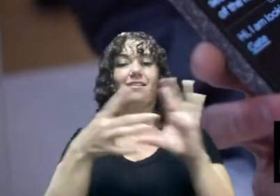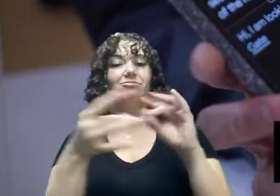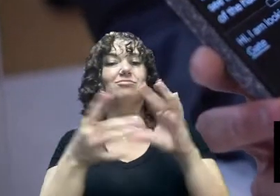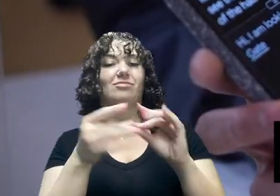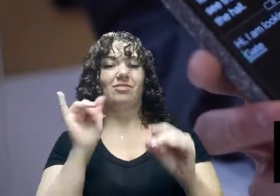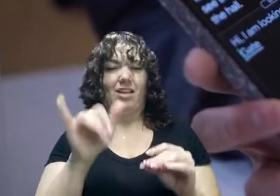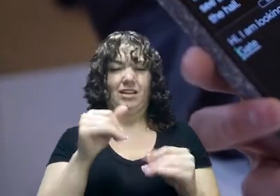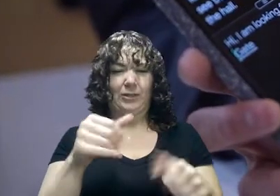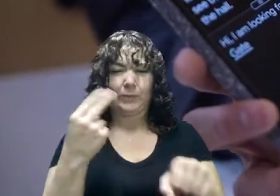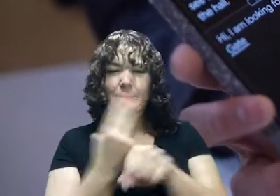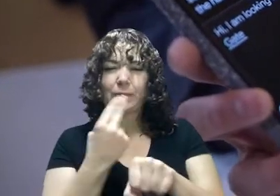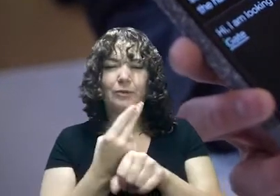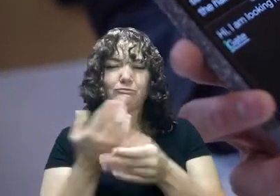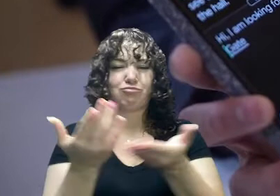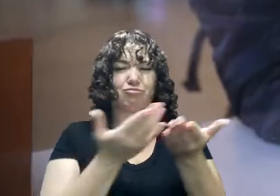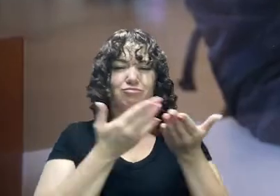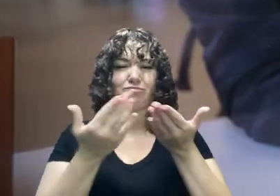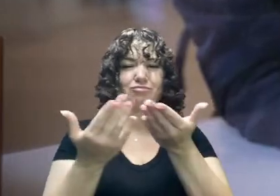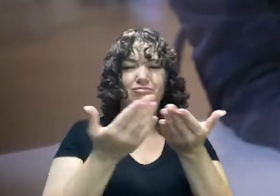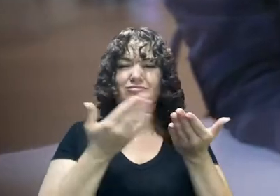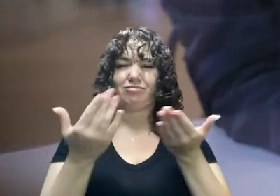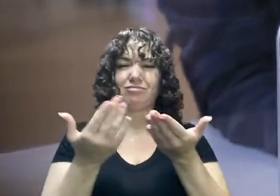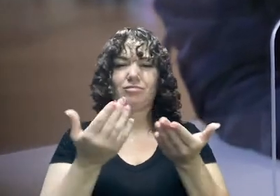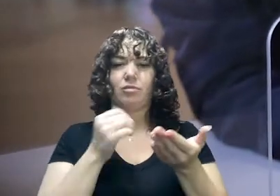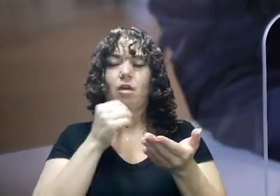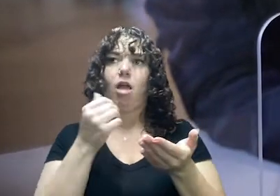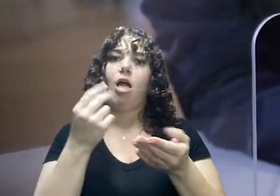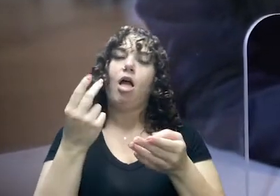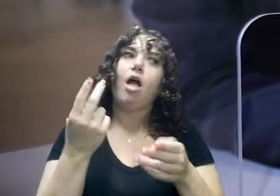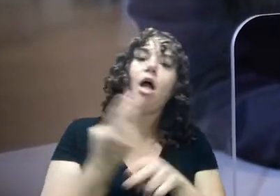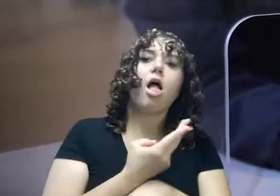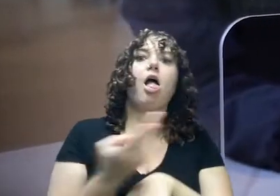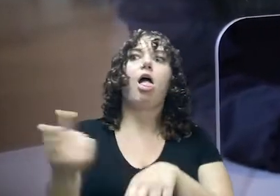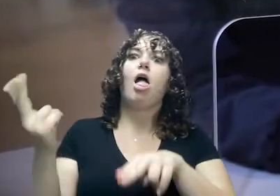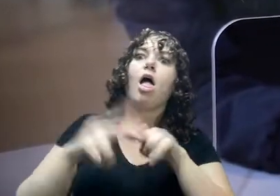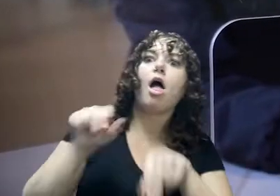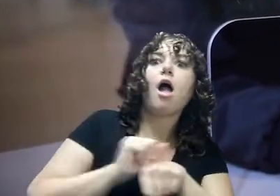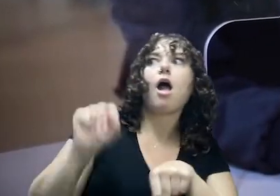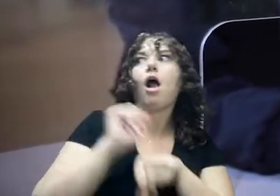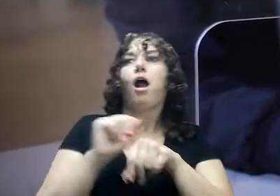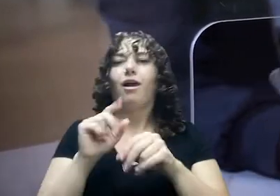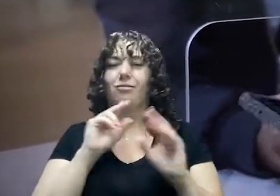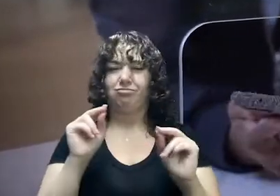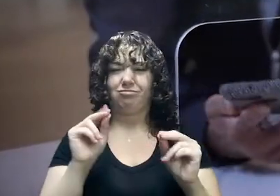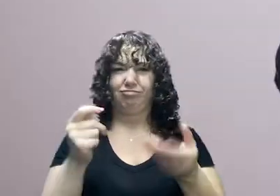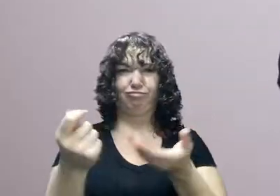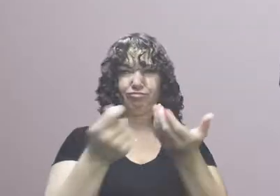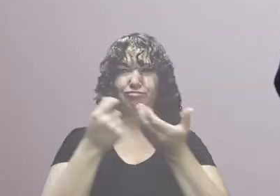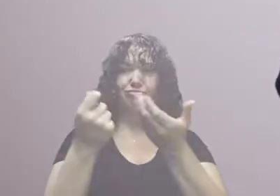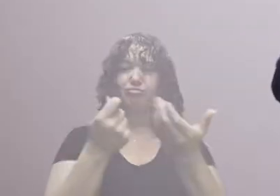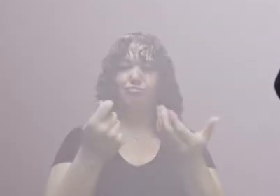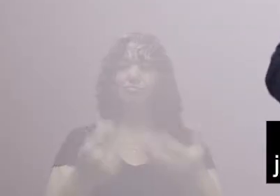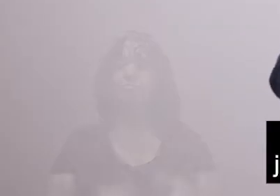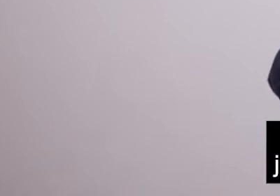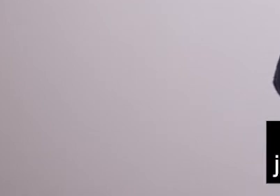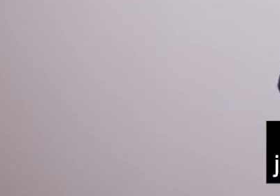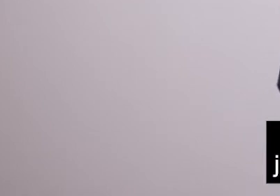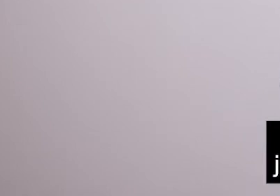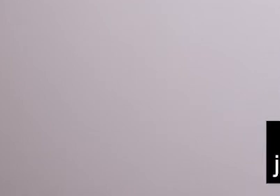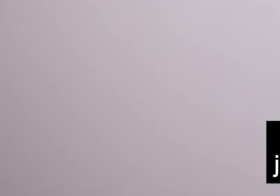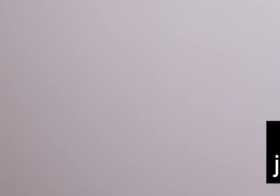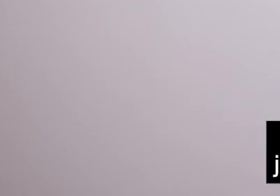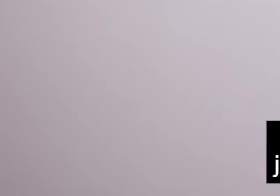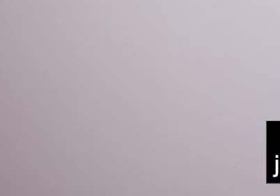I mentioned. Those are things that can be bought and used. It doesn't involve any extra effort on